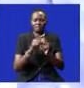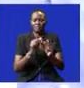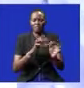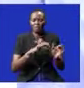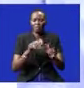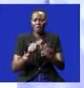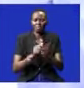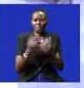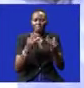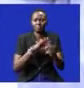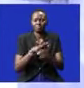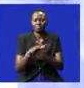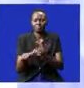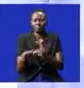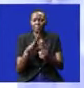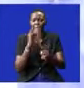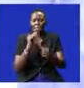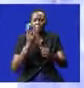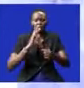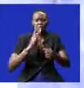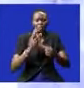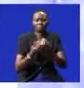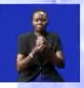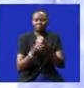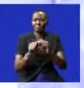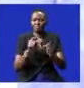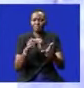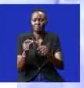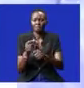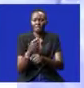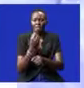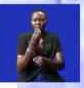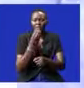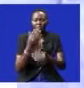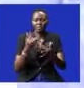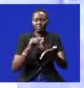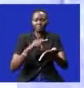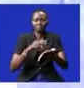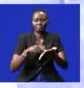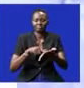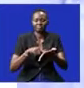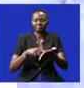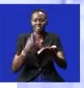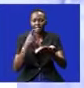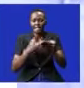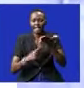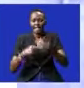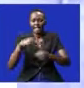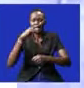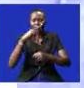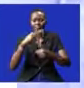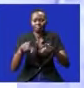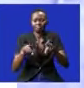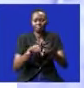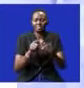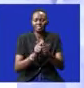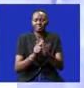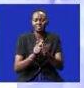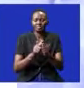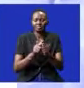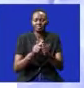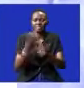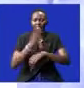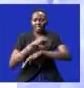floods. They don't have anything to plant in their stomach. So with these high taxes, as you think even about creating holidays and planting